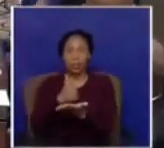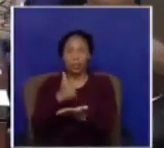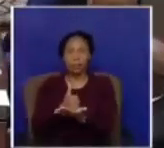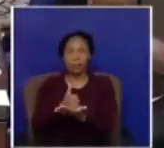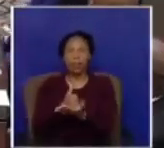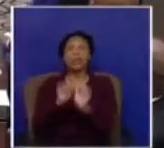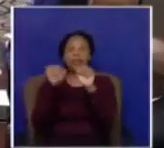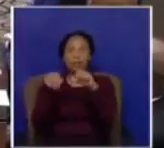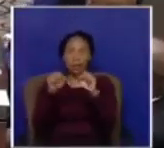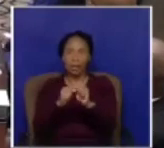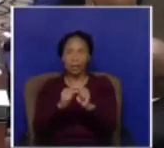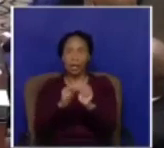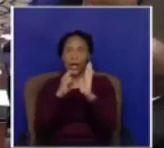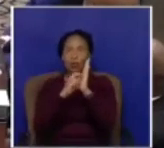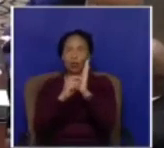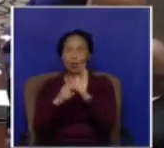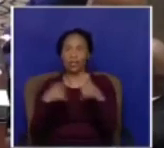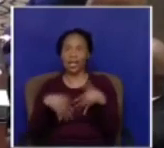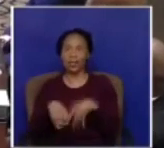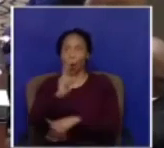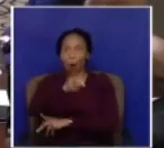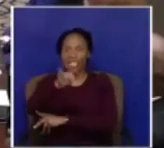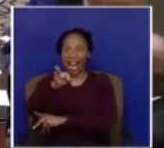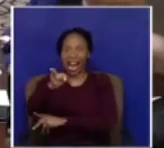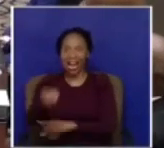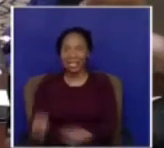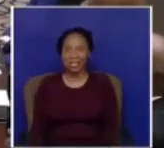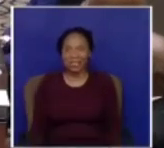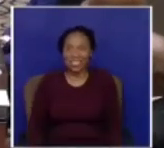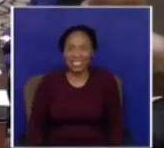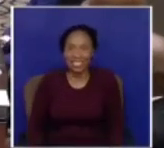And now the rules start. Order.